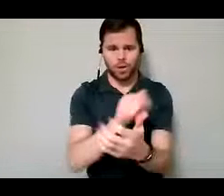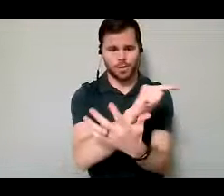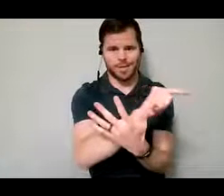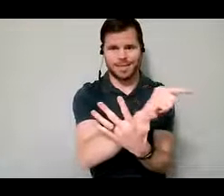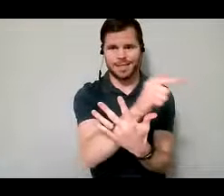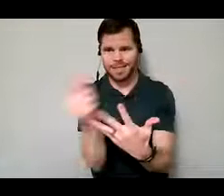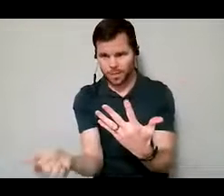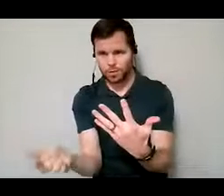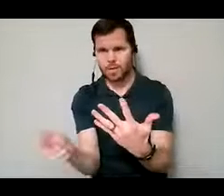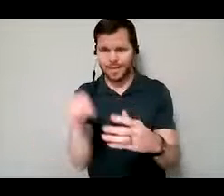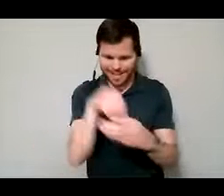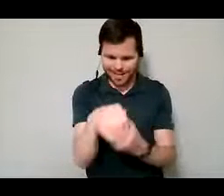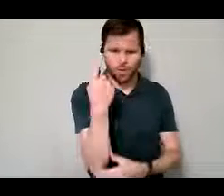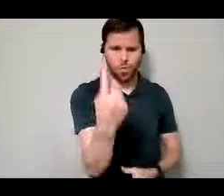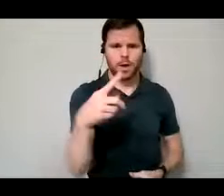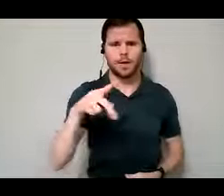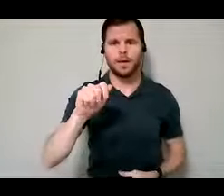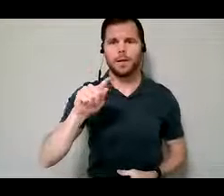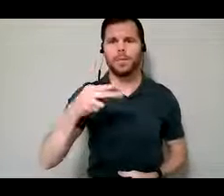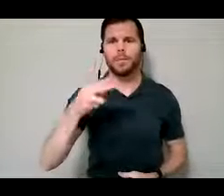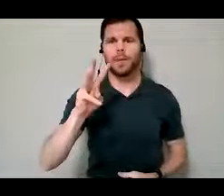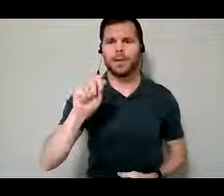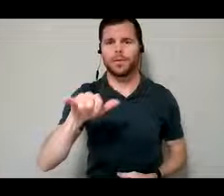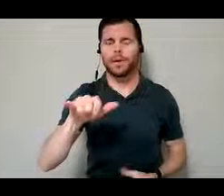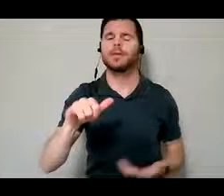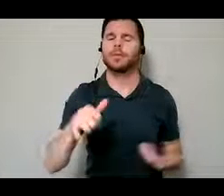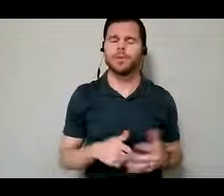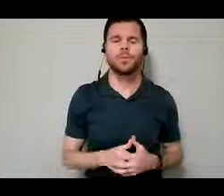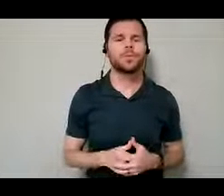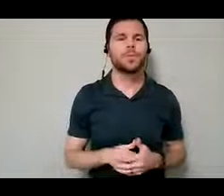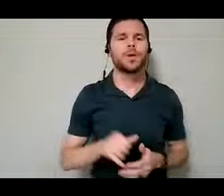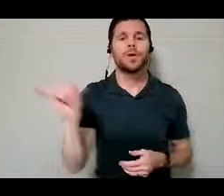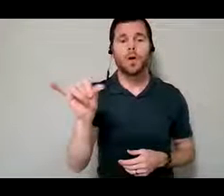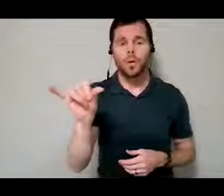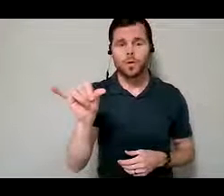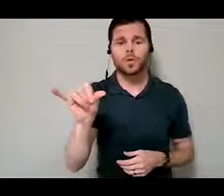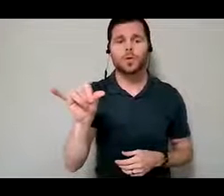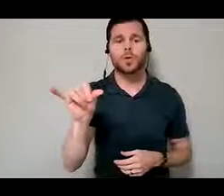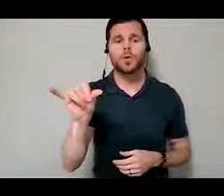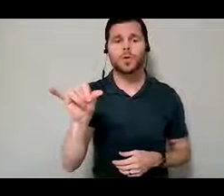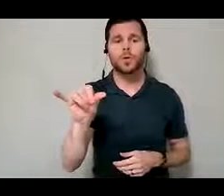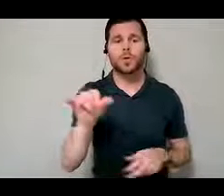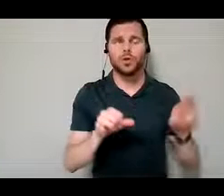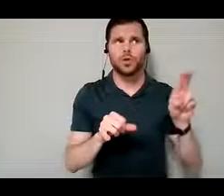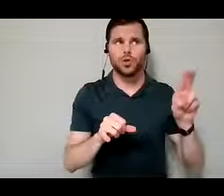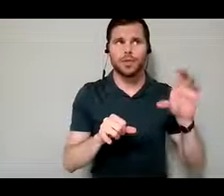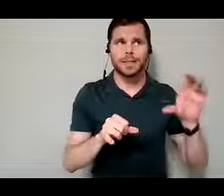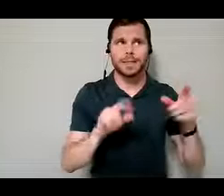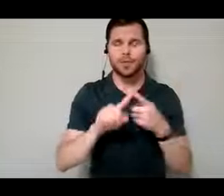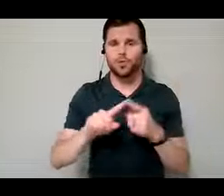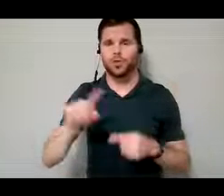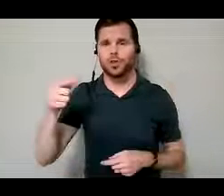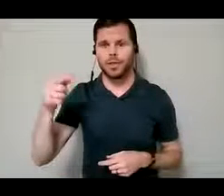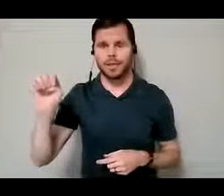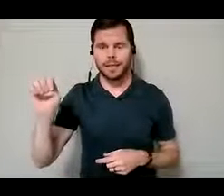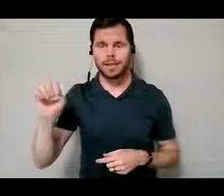pathway area. The other thing that I would point out is an increase in UC A to G. So, you know, all courses, last year we